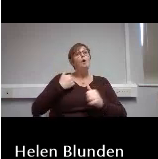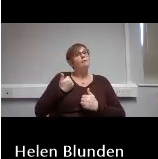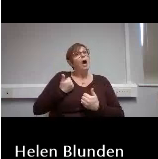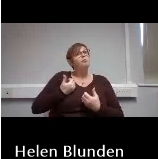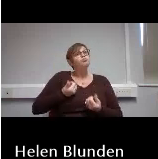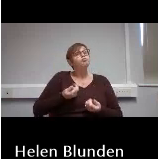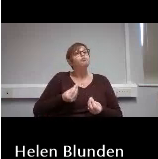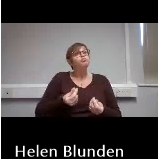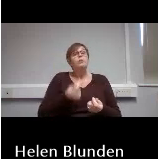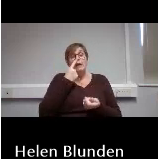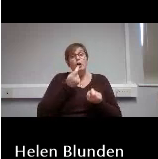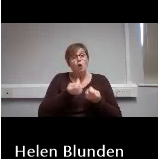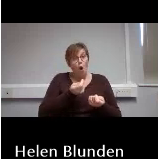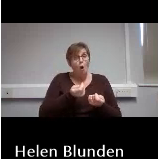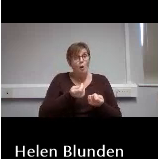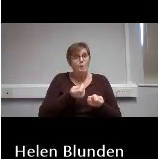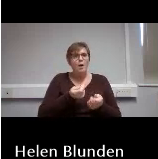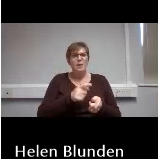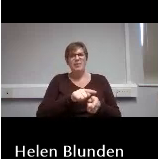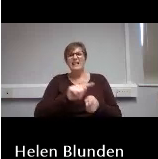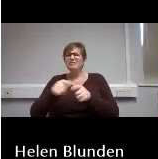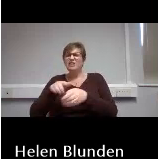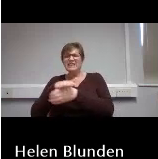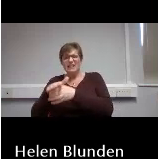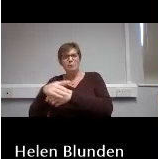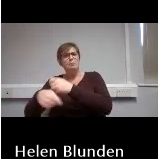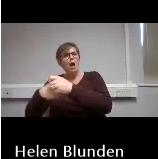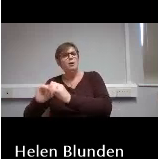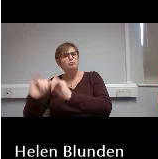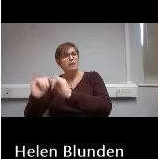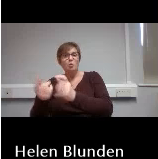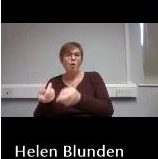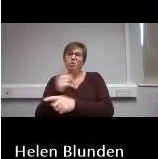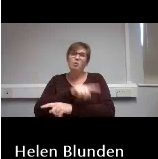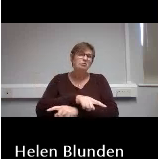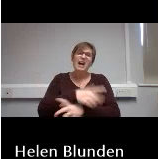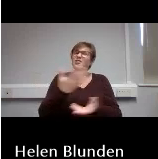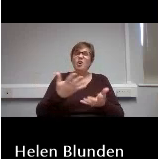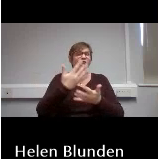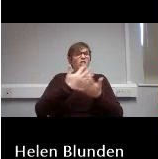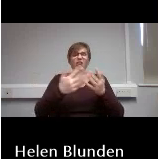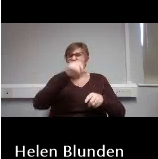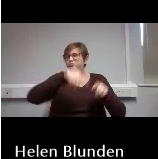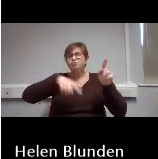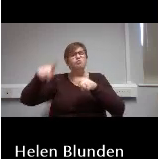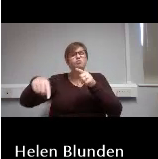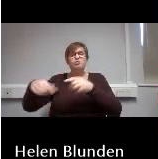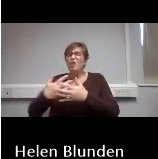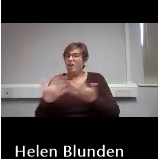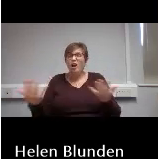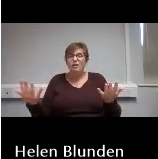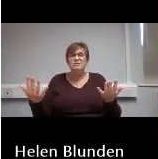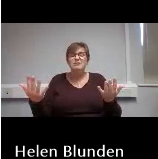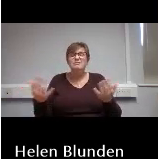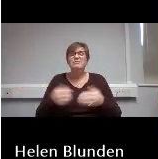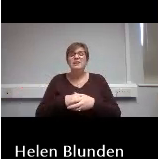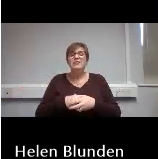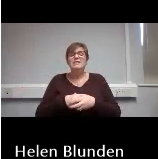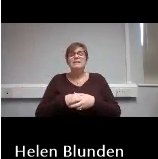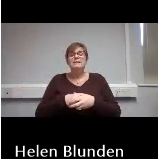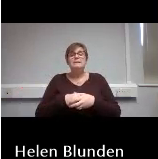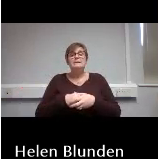it would not necessarily be a crisis in a different setting. So there's lots of different nuances, and